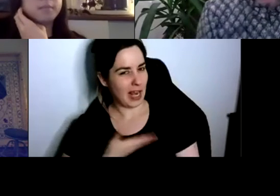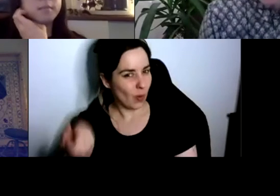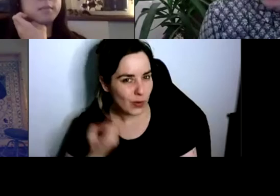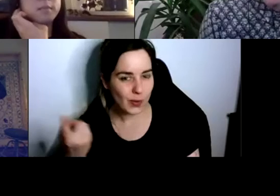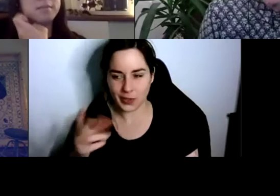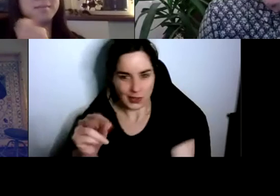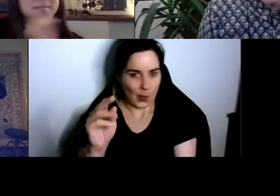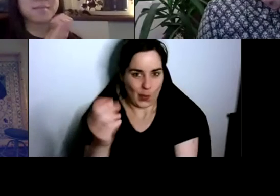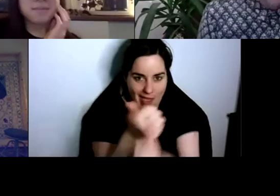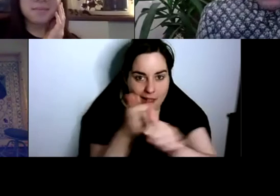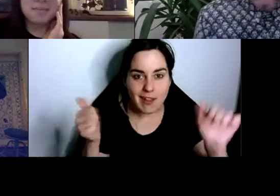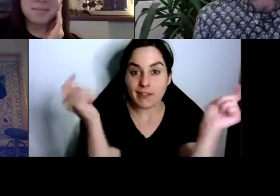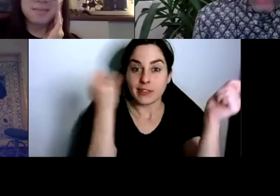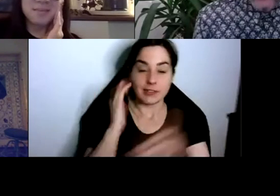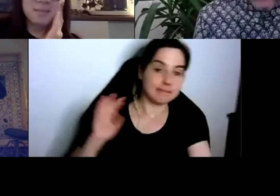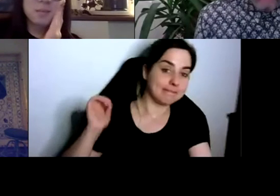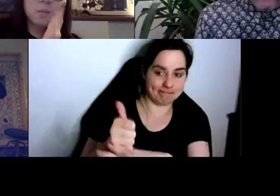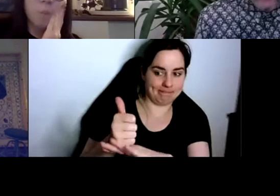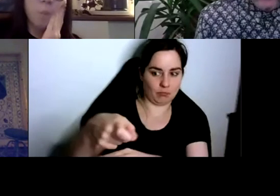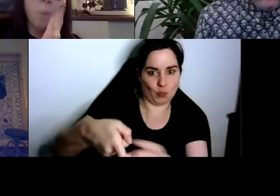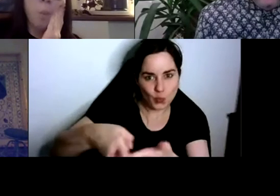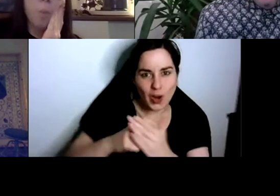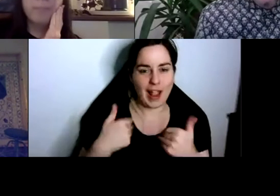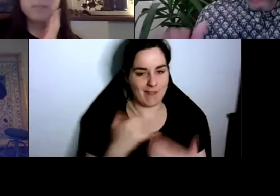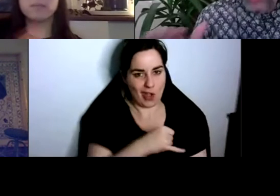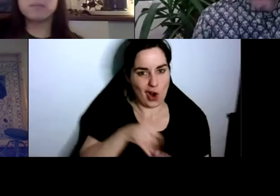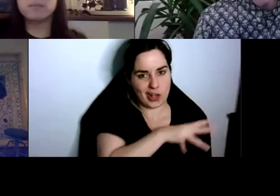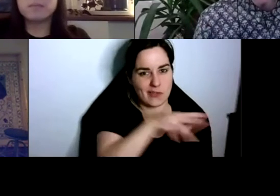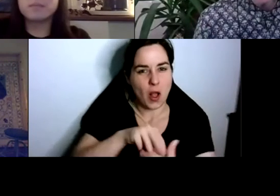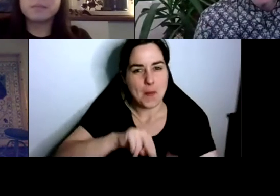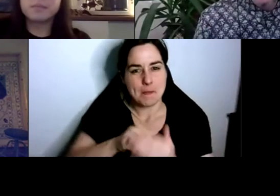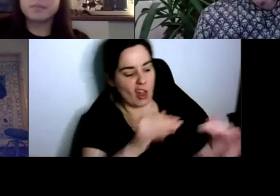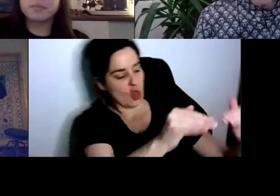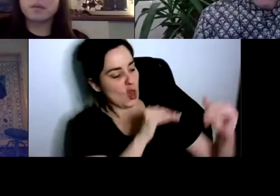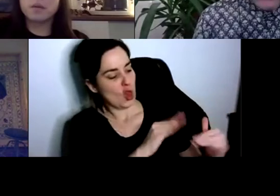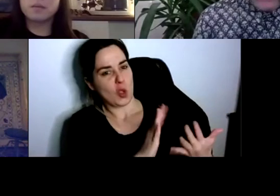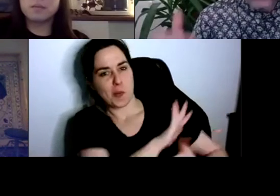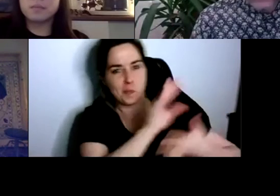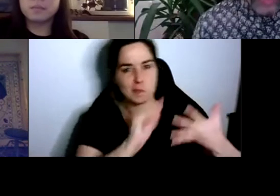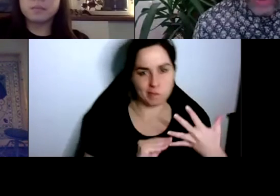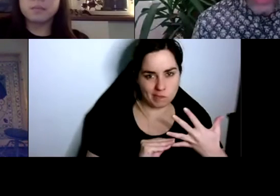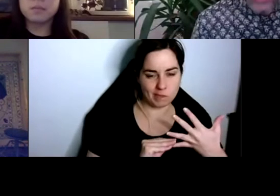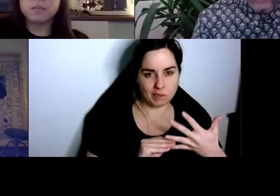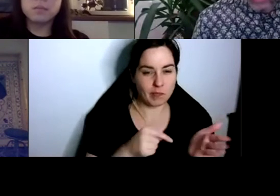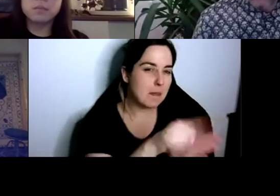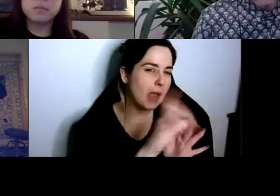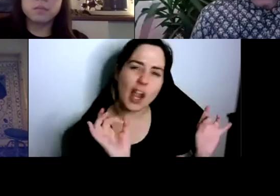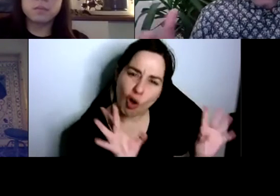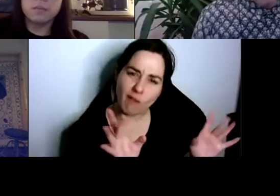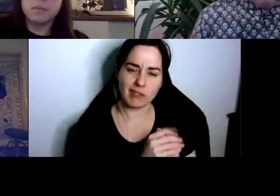without artists. So why are the artists often like the lowest priority, paid terribly, you